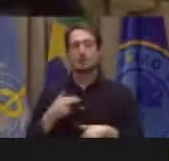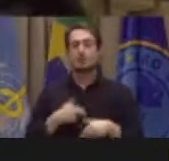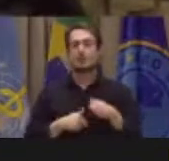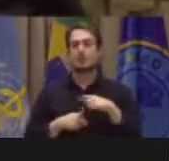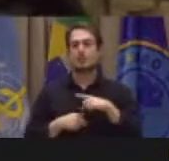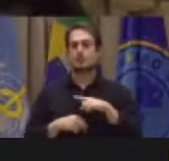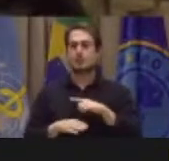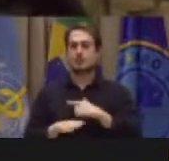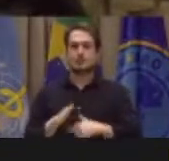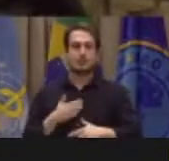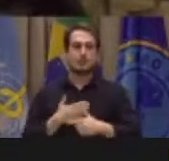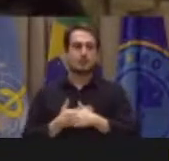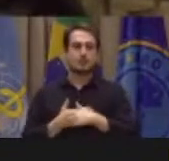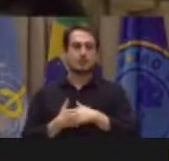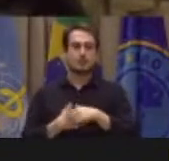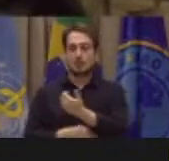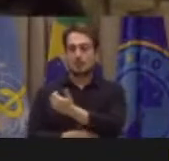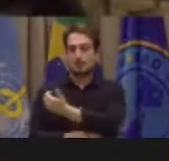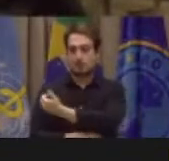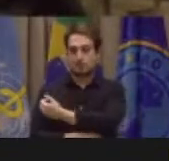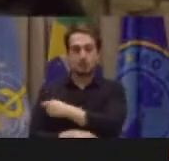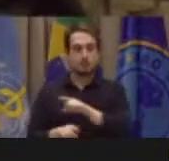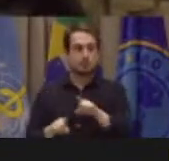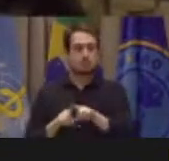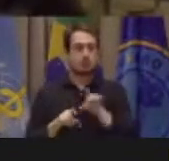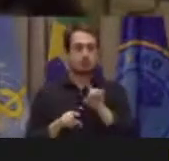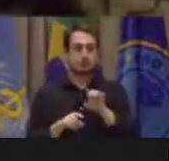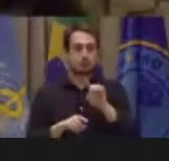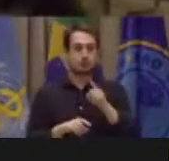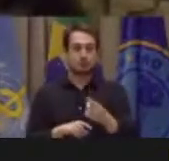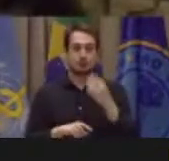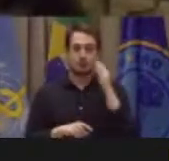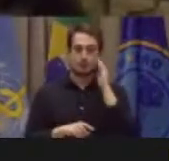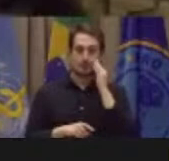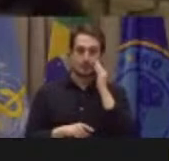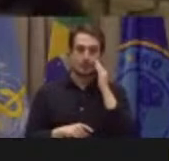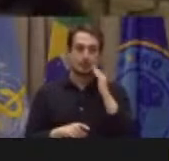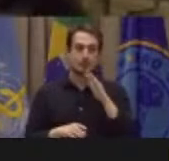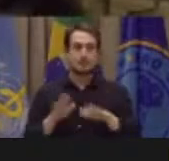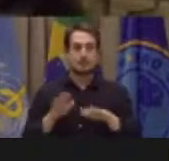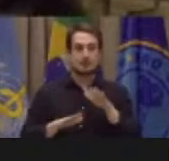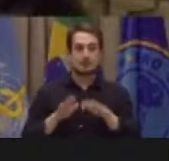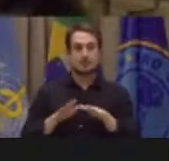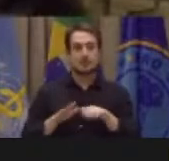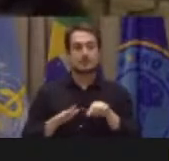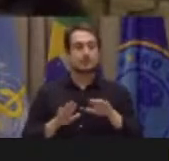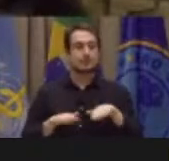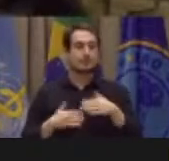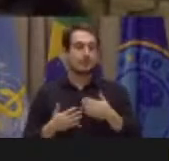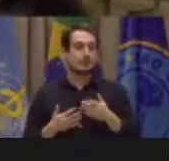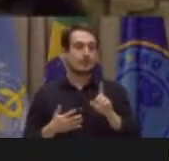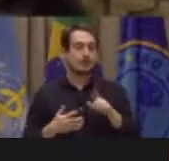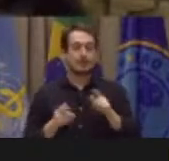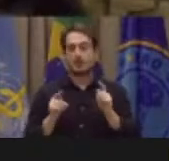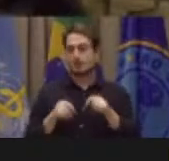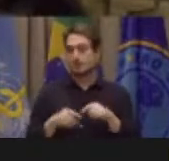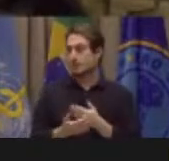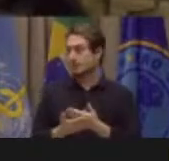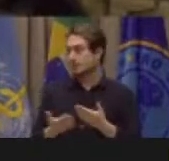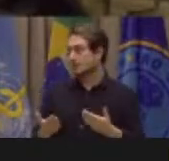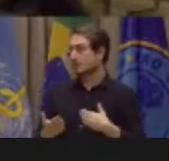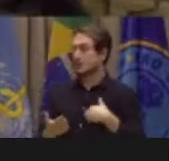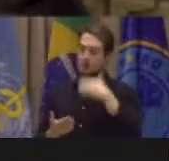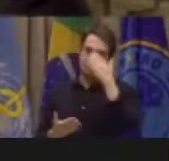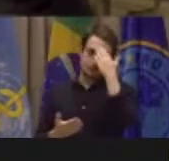it works. You don't need the anesthesiologist that is doing things halfway. And